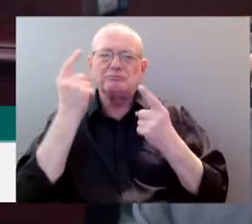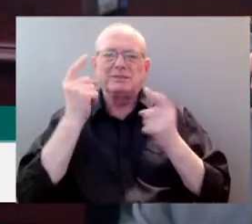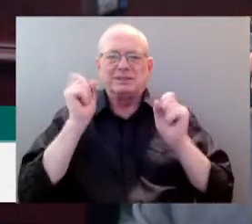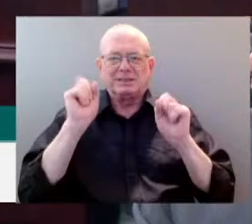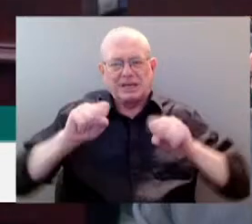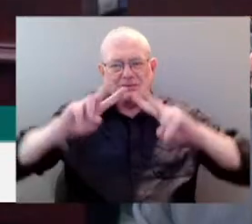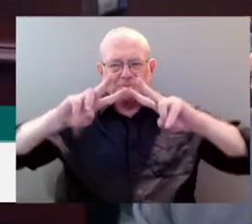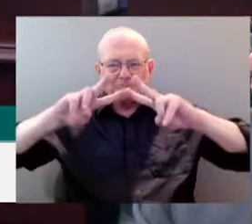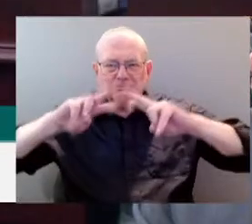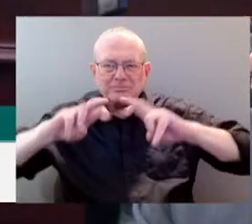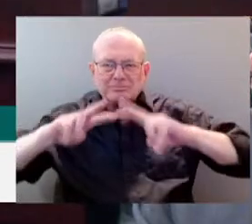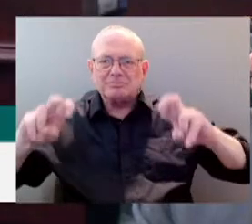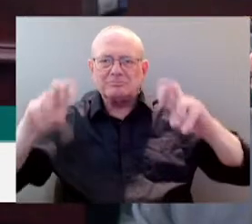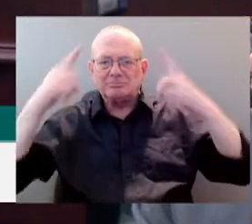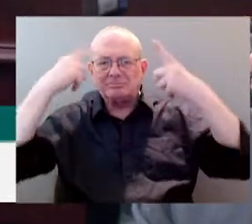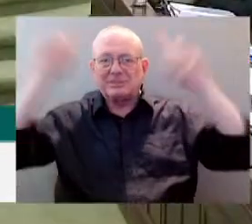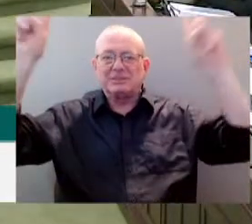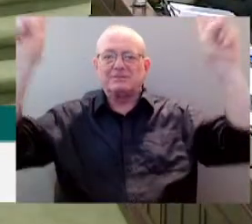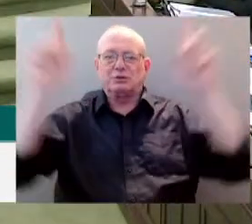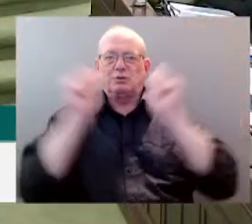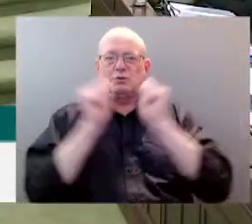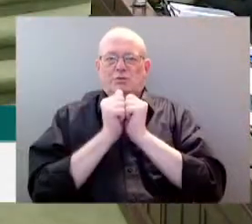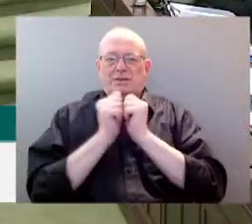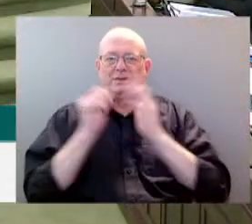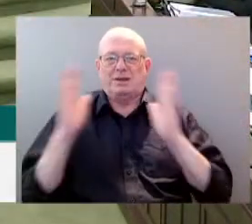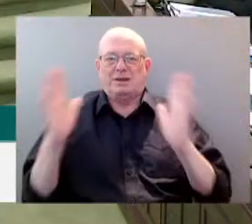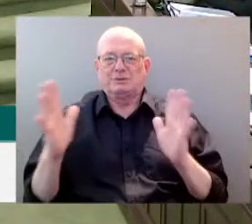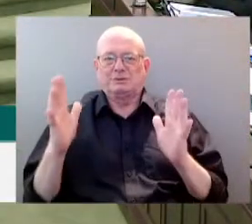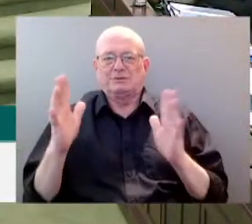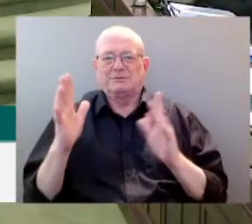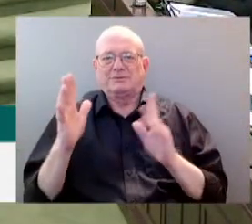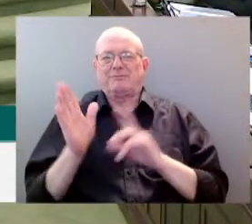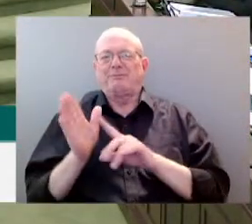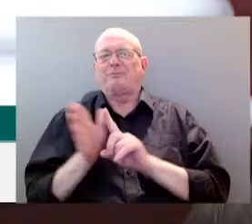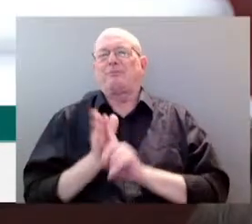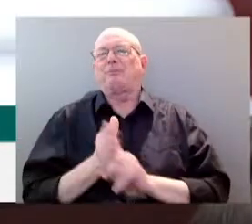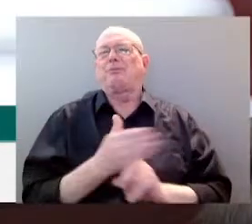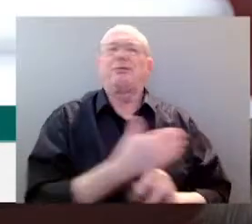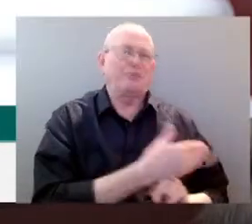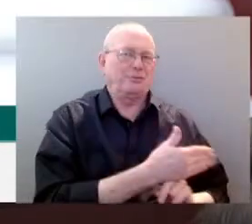ideology and we will do that Mr Speaker The Honorable member for Calgary